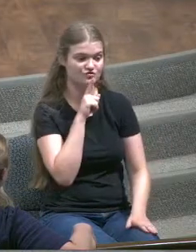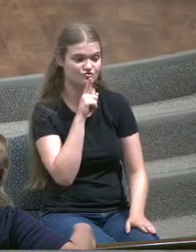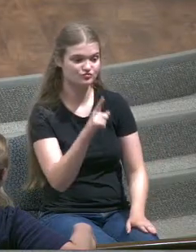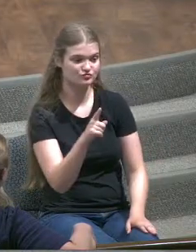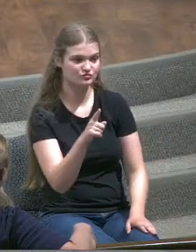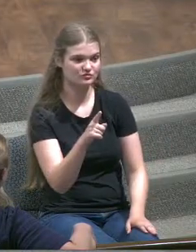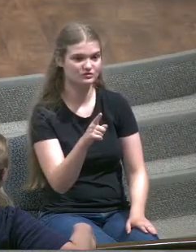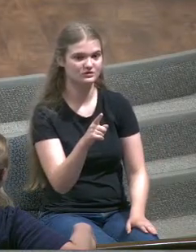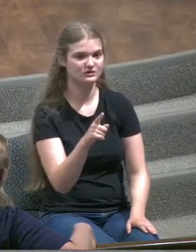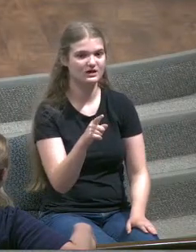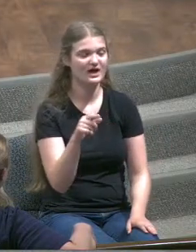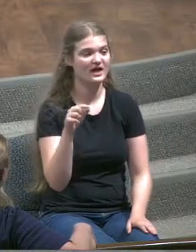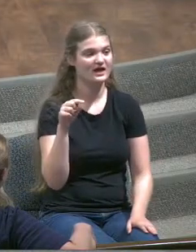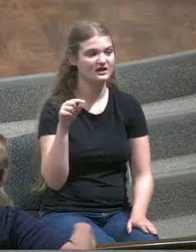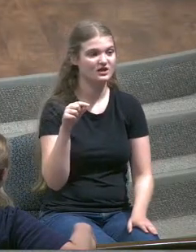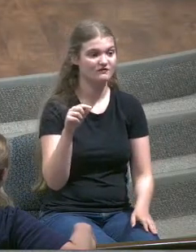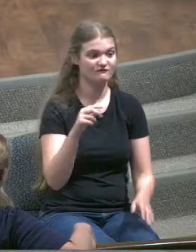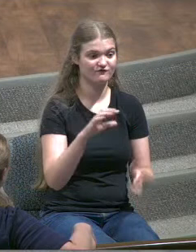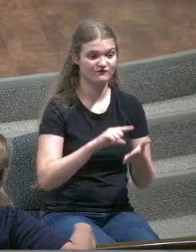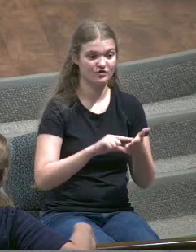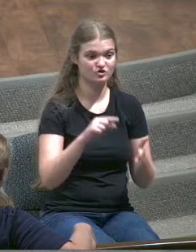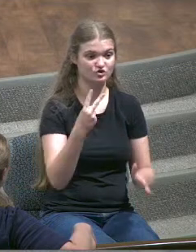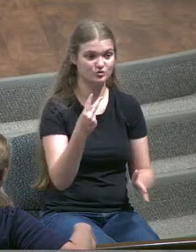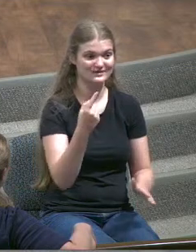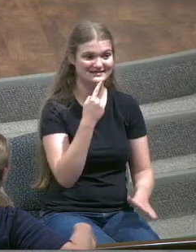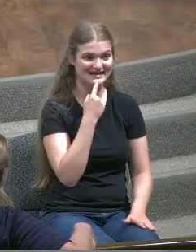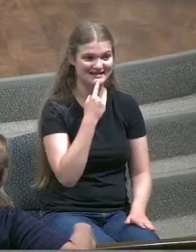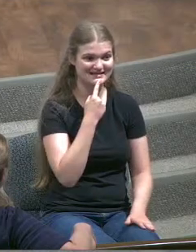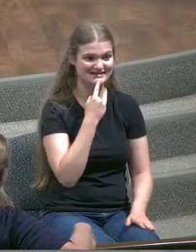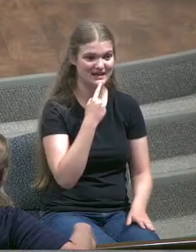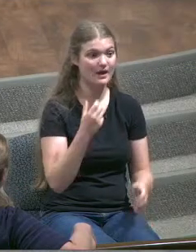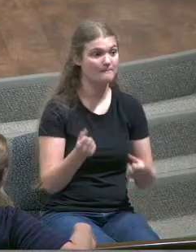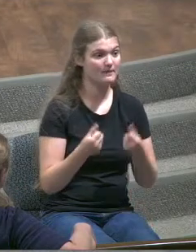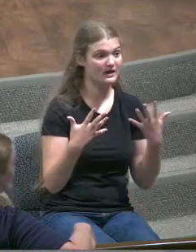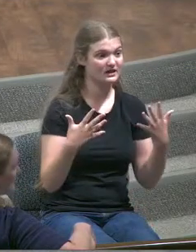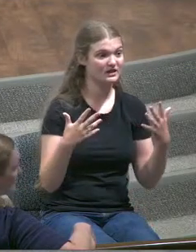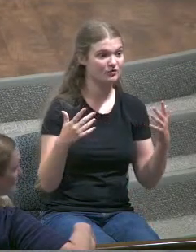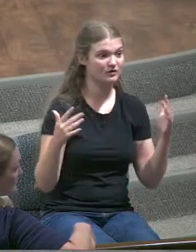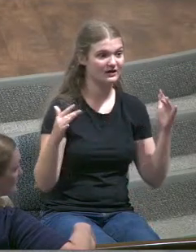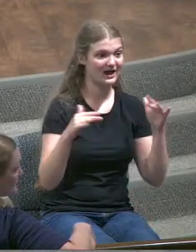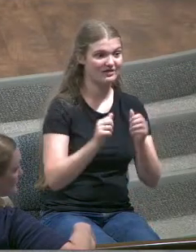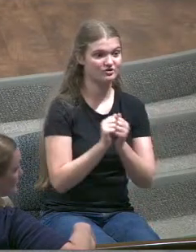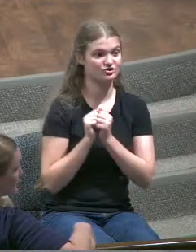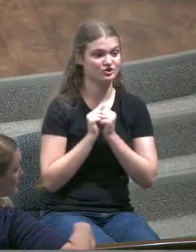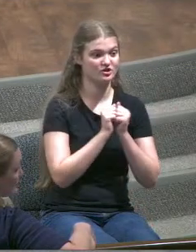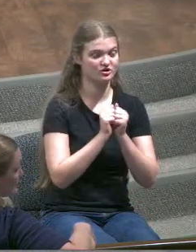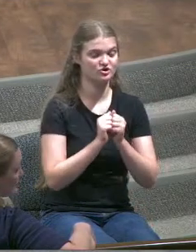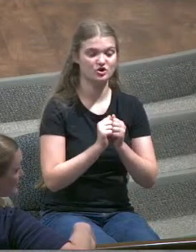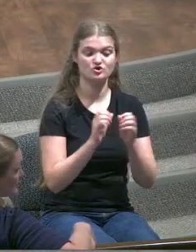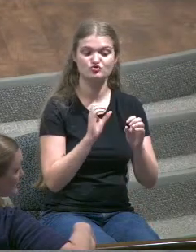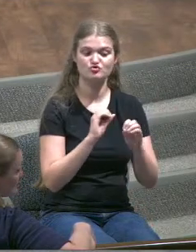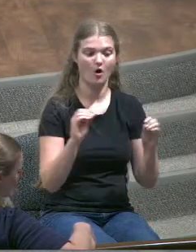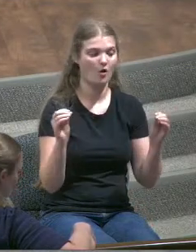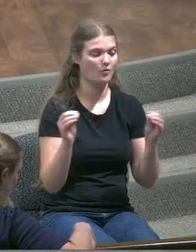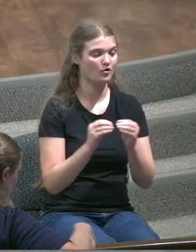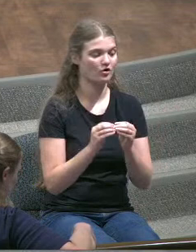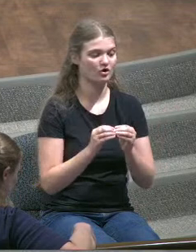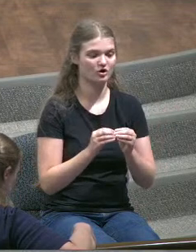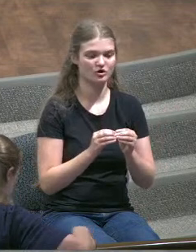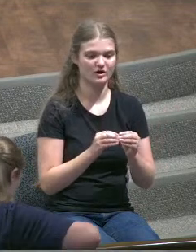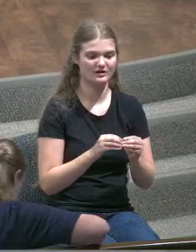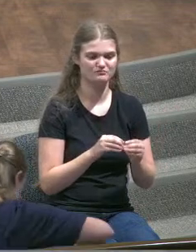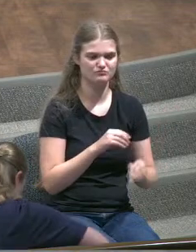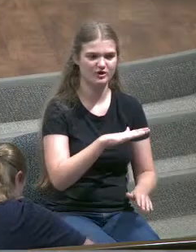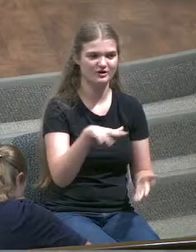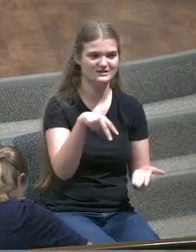my notes? Because this is what it says in verse 2. It says, and many were gathered together so that there was no more room, not even at the